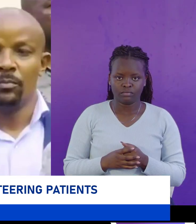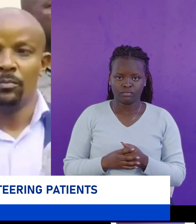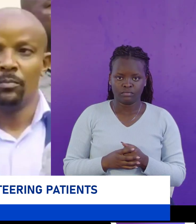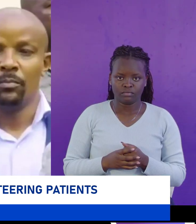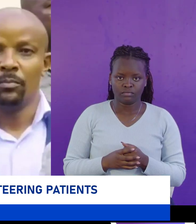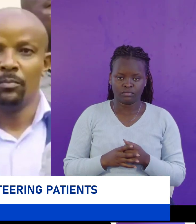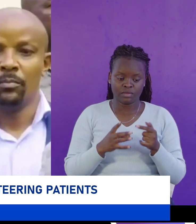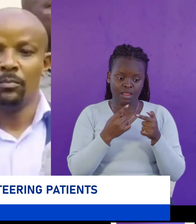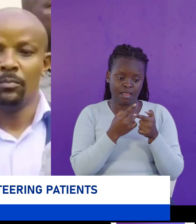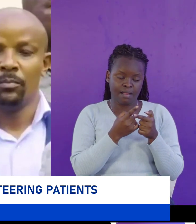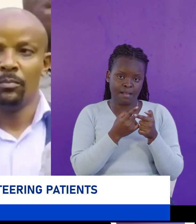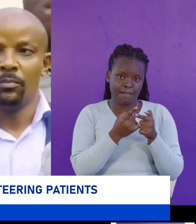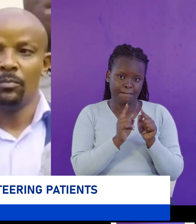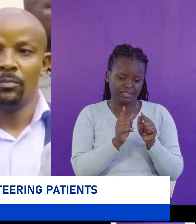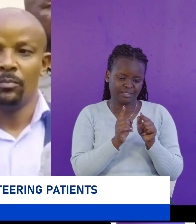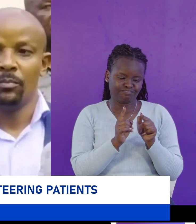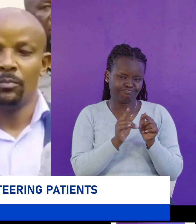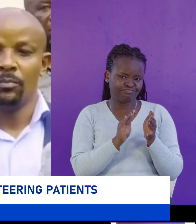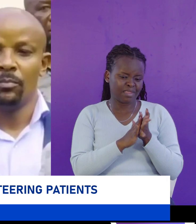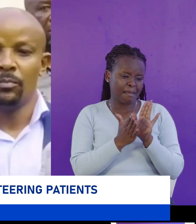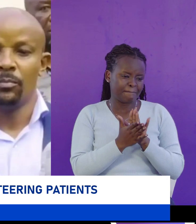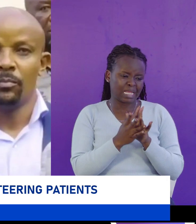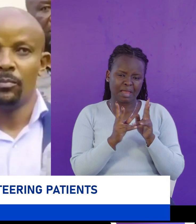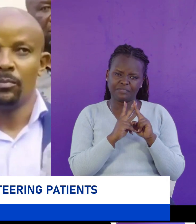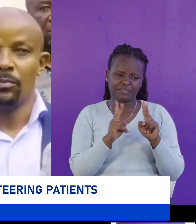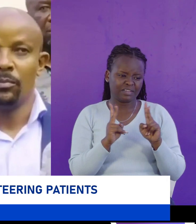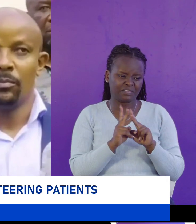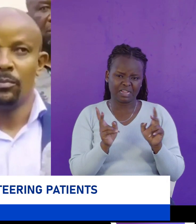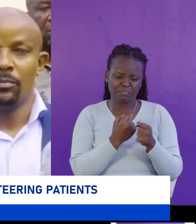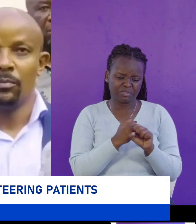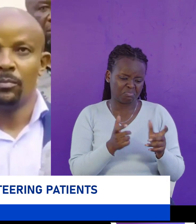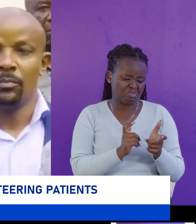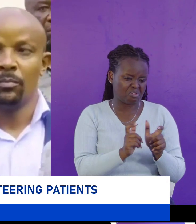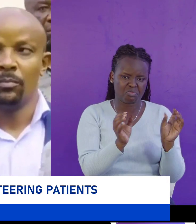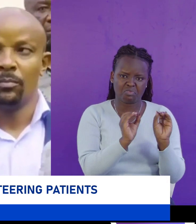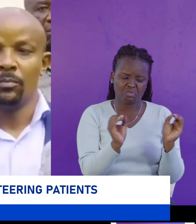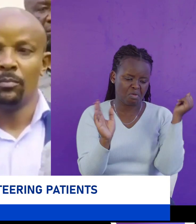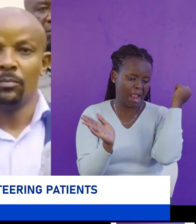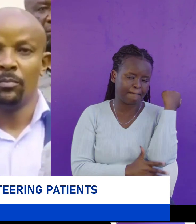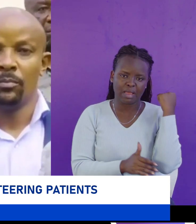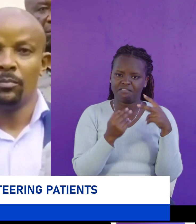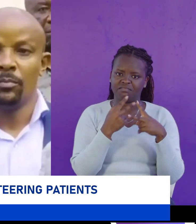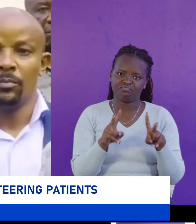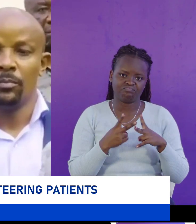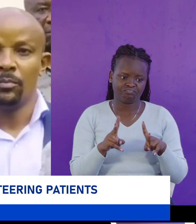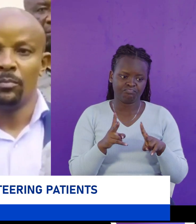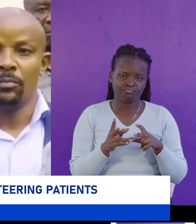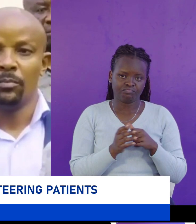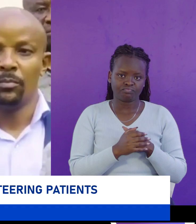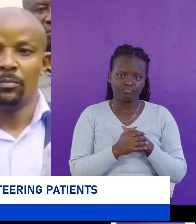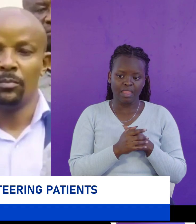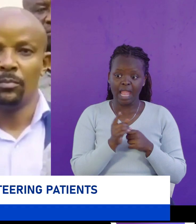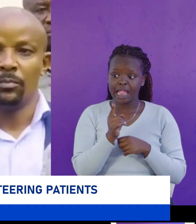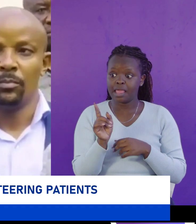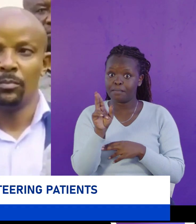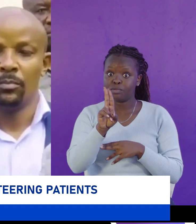But it has become so uncontrolled and so bad that they spend only